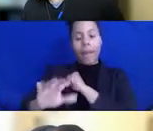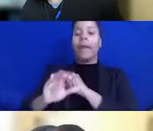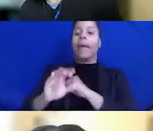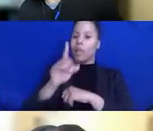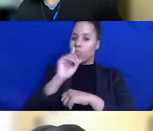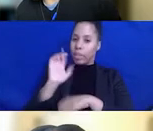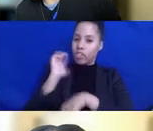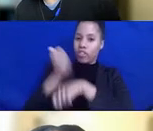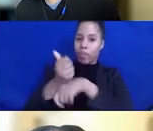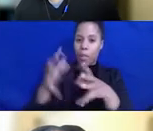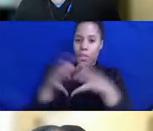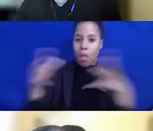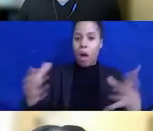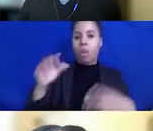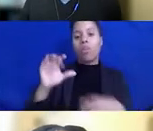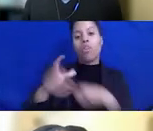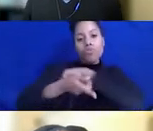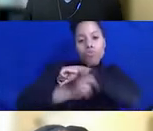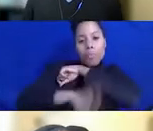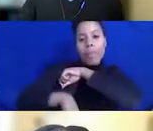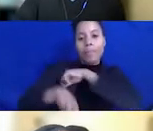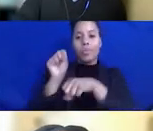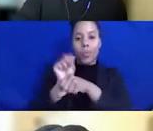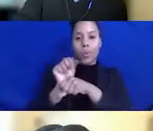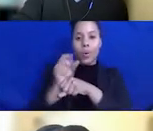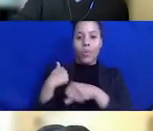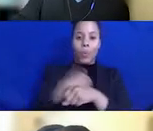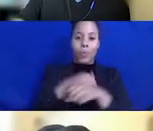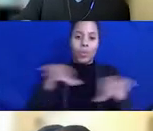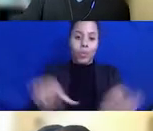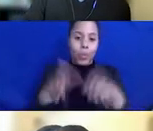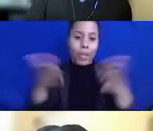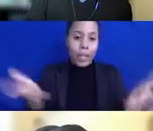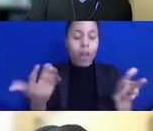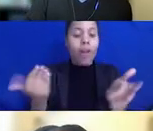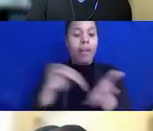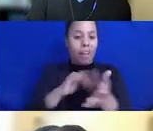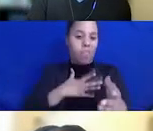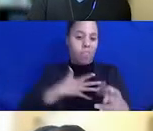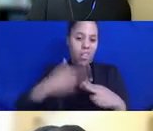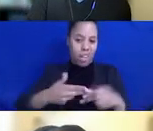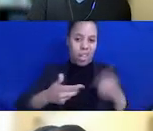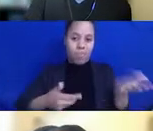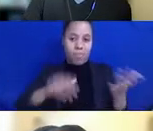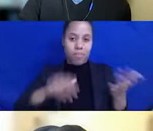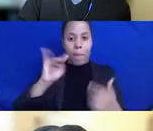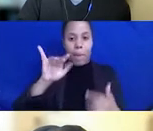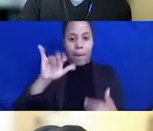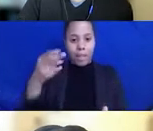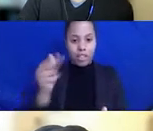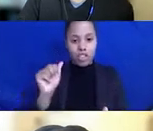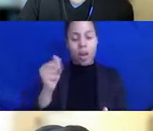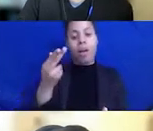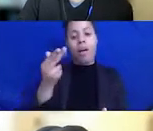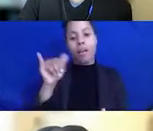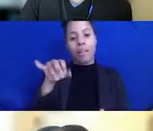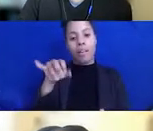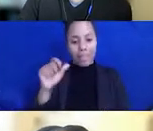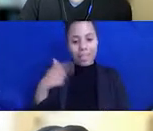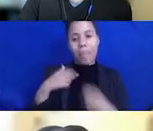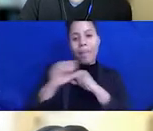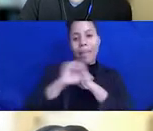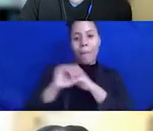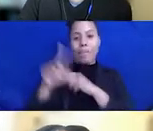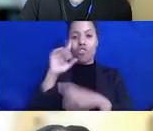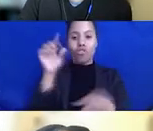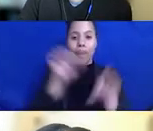Media Justice. So again, my name is Myaisha Hayes. I'm the campaign strategies director at Media Justice. I